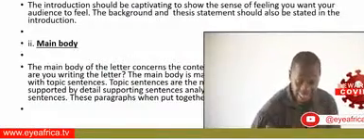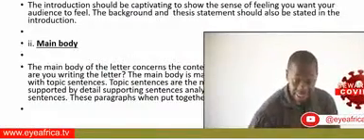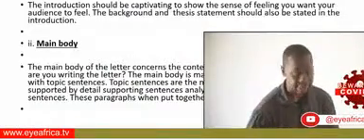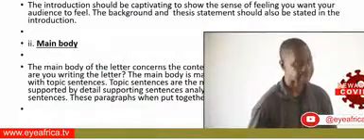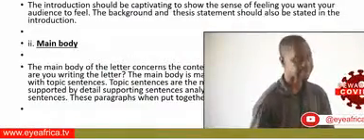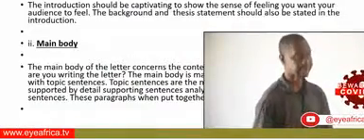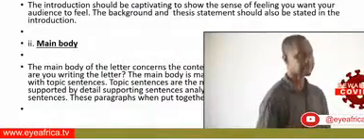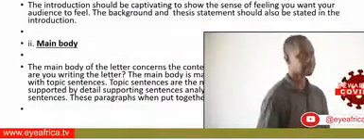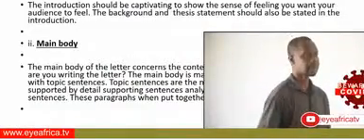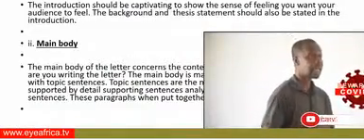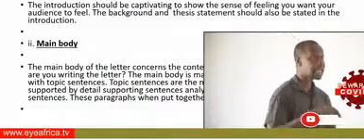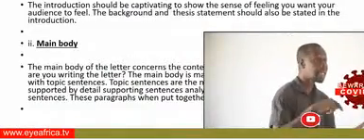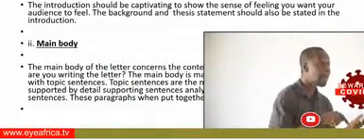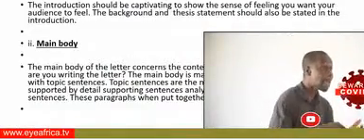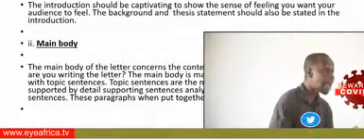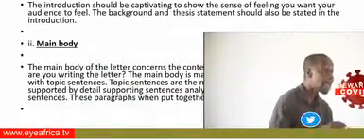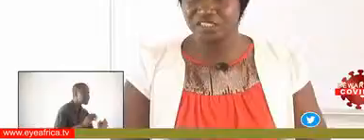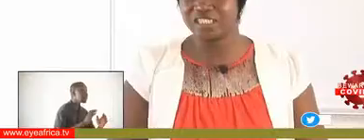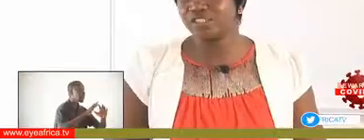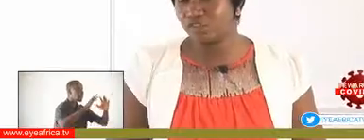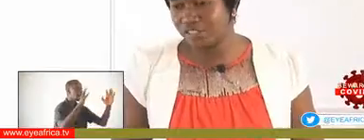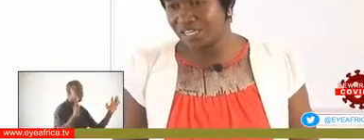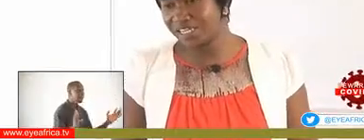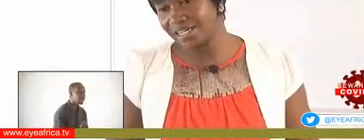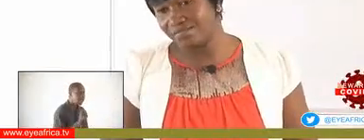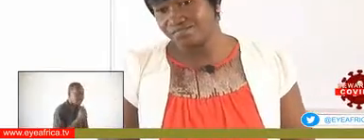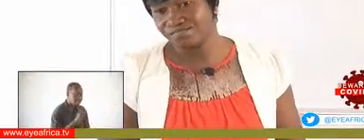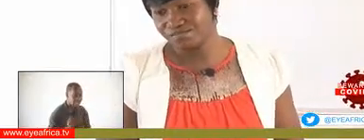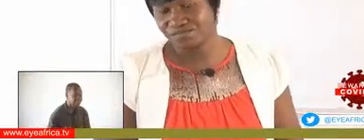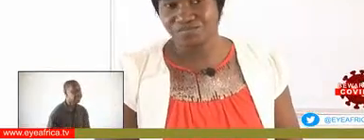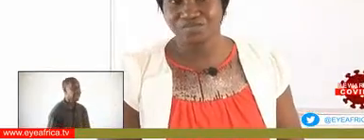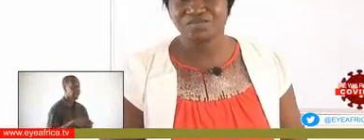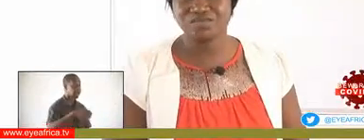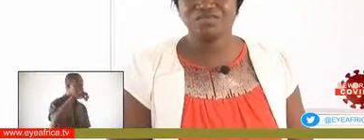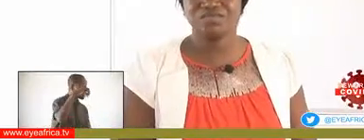The main body of the letter concerns the content of the letter.